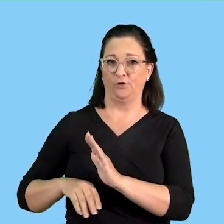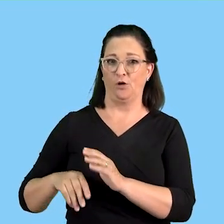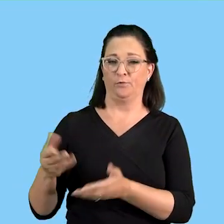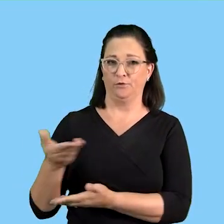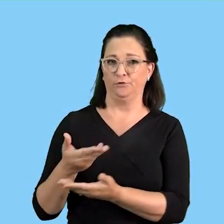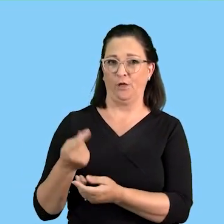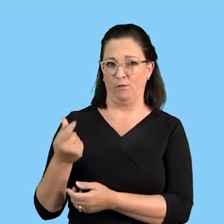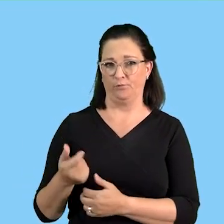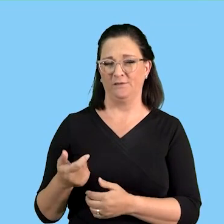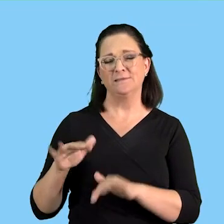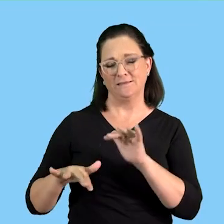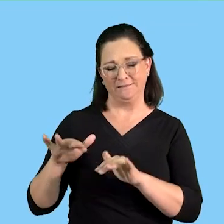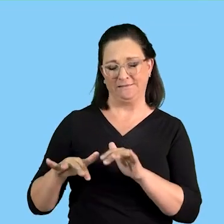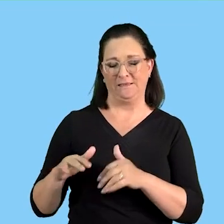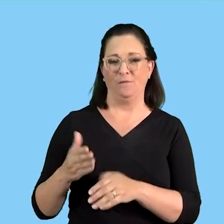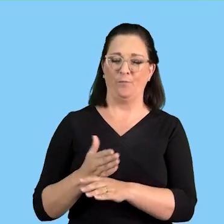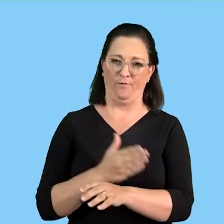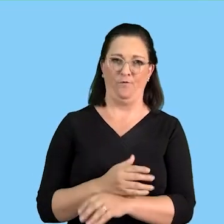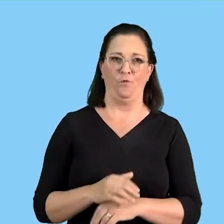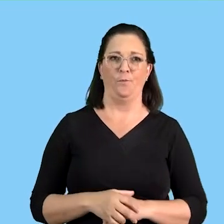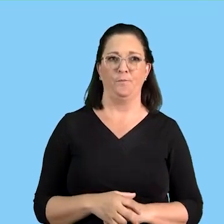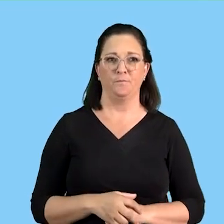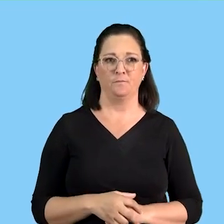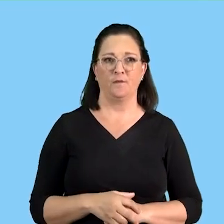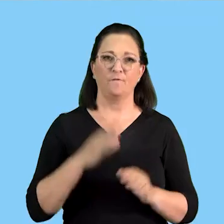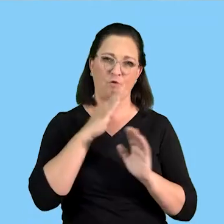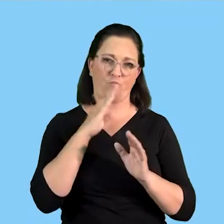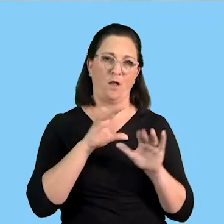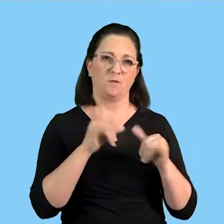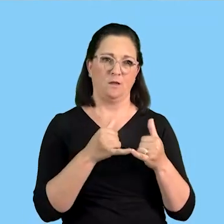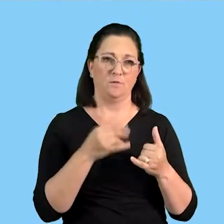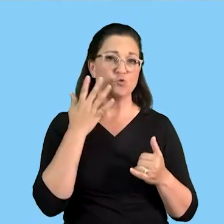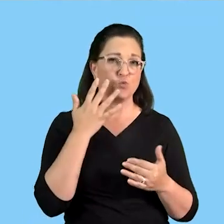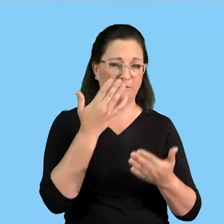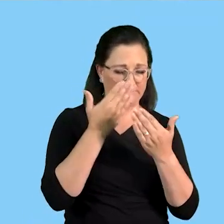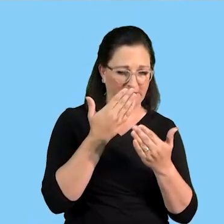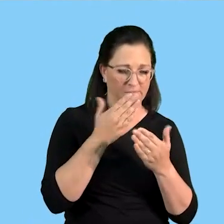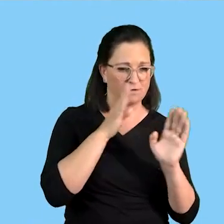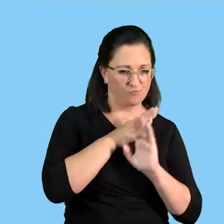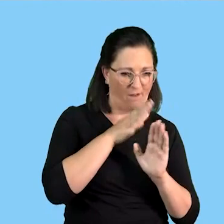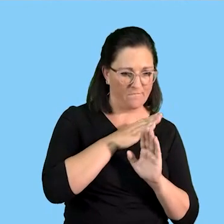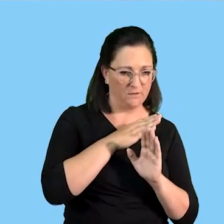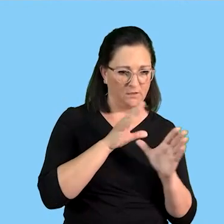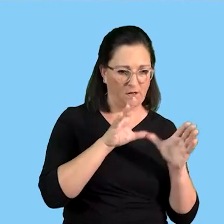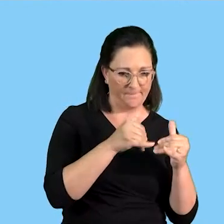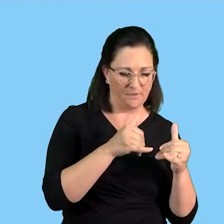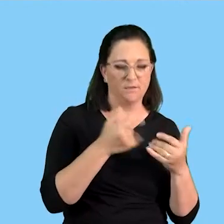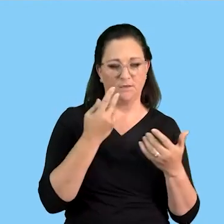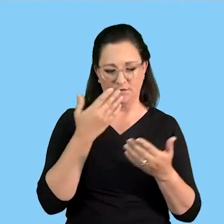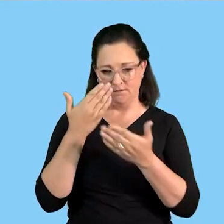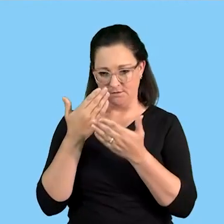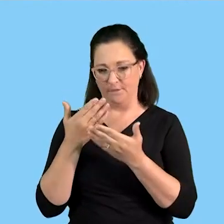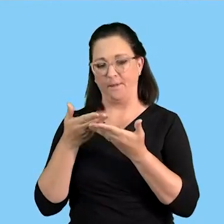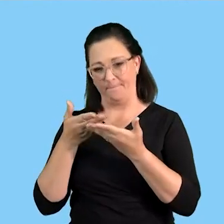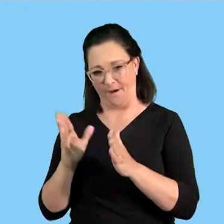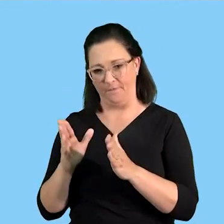in a drop in the share price. This again is similar to what we went through with the private company. So basically, when you're studying the private company, you are